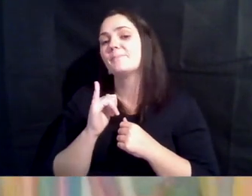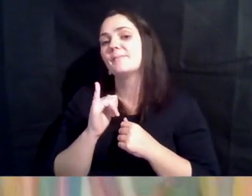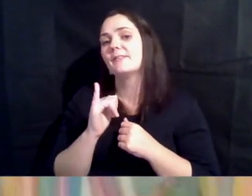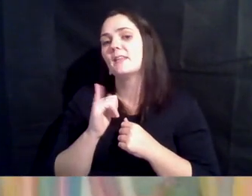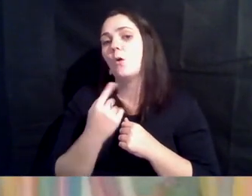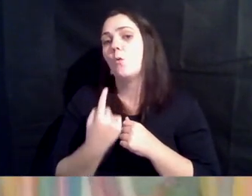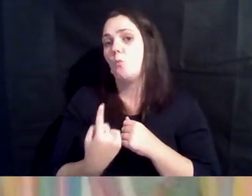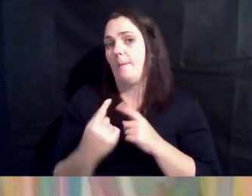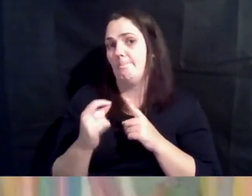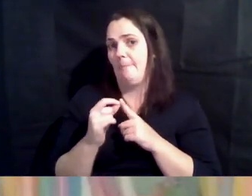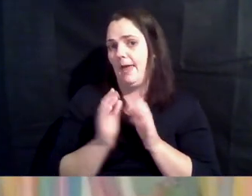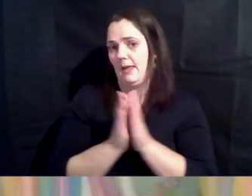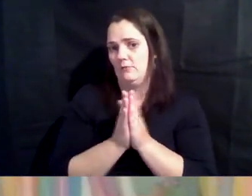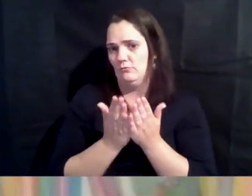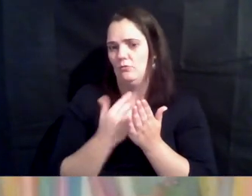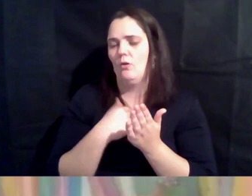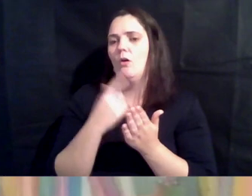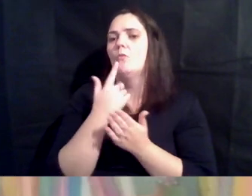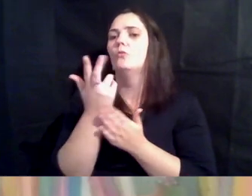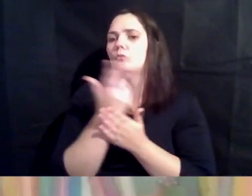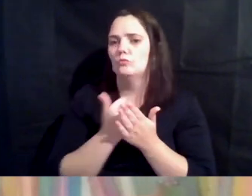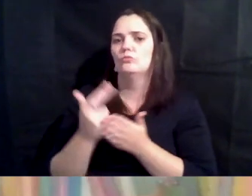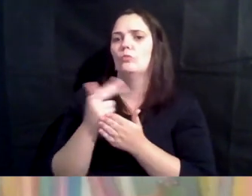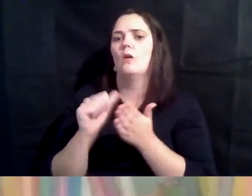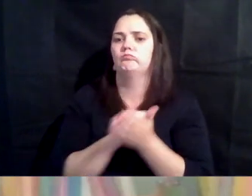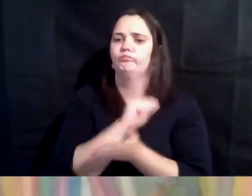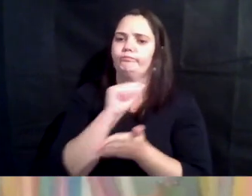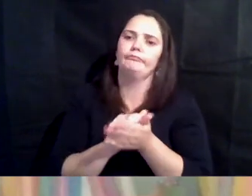page to do a proper drawing of that. So